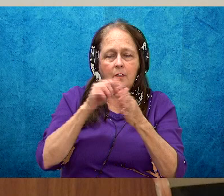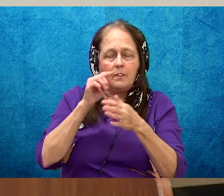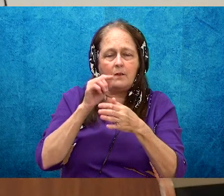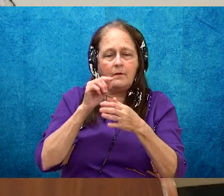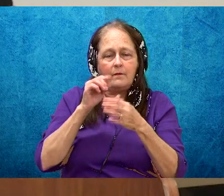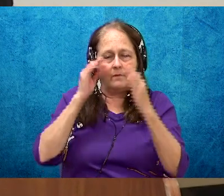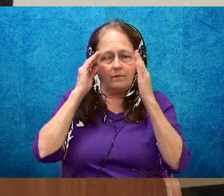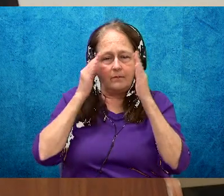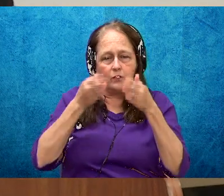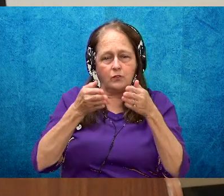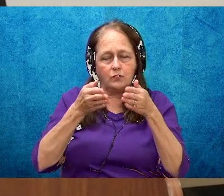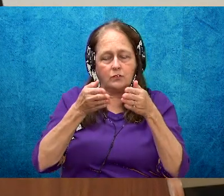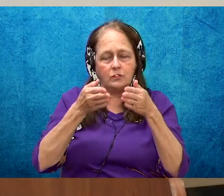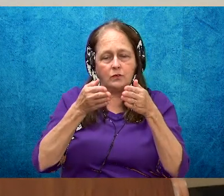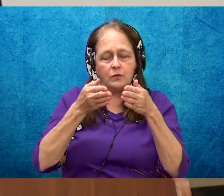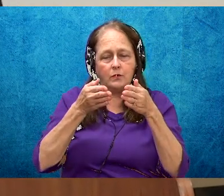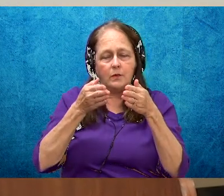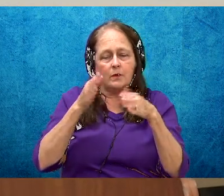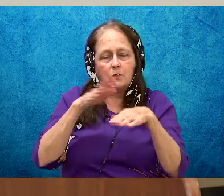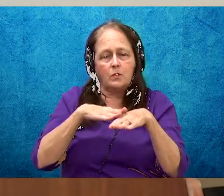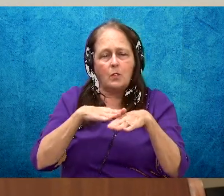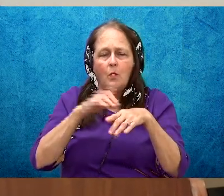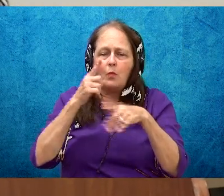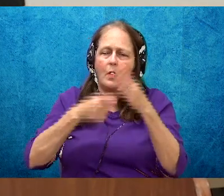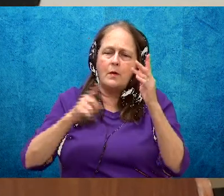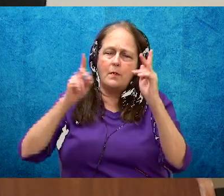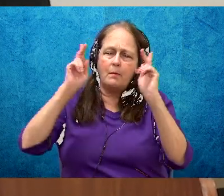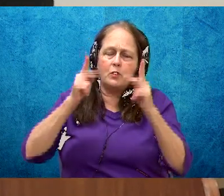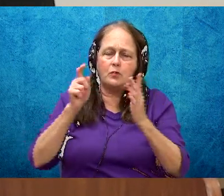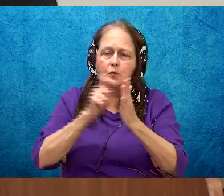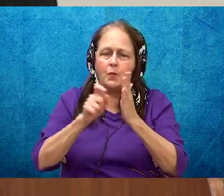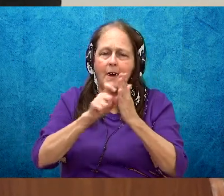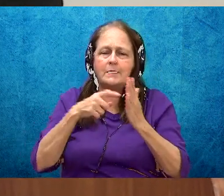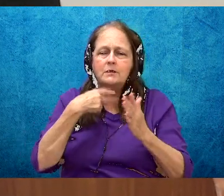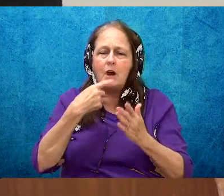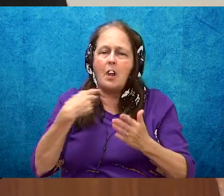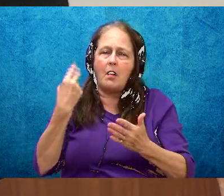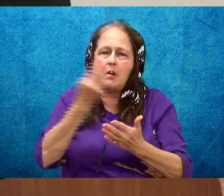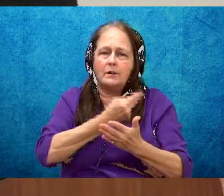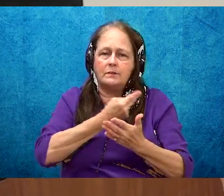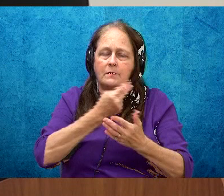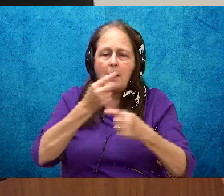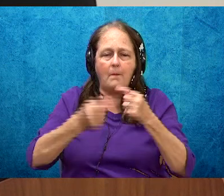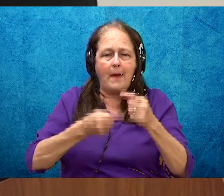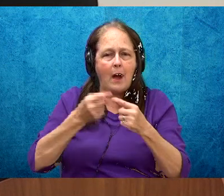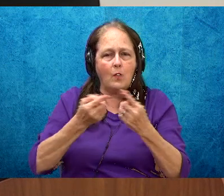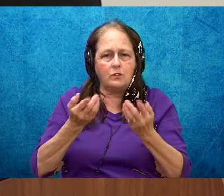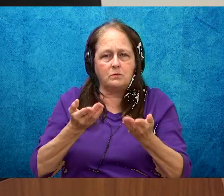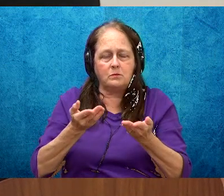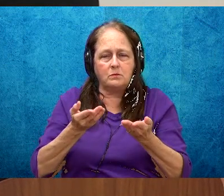on what is the author really trying to tell us? What is this text completely about?